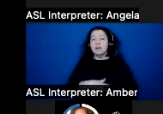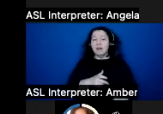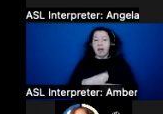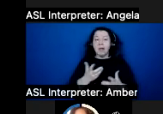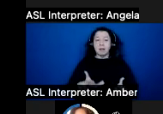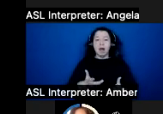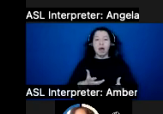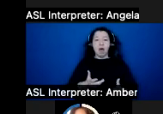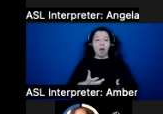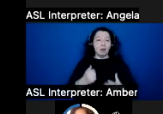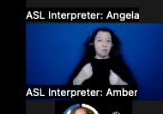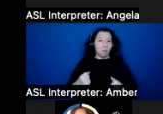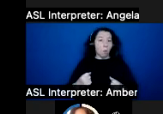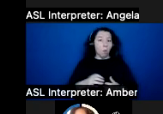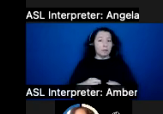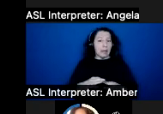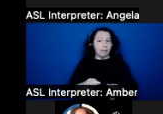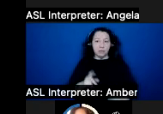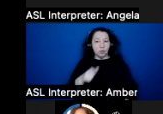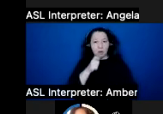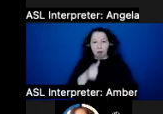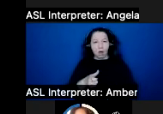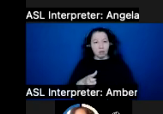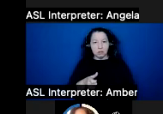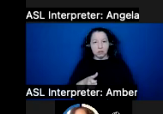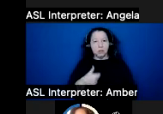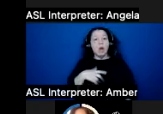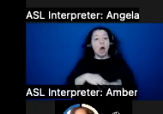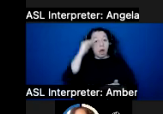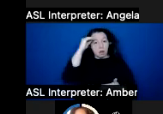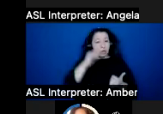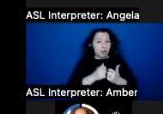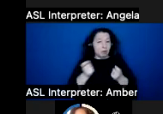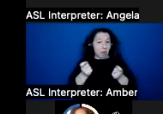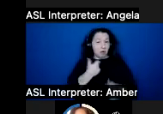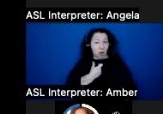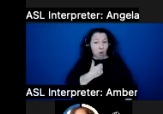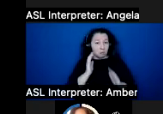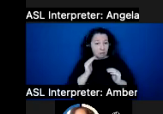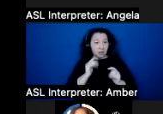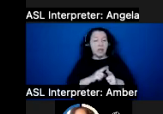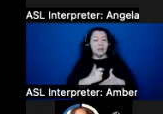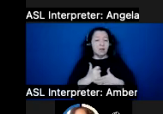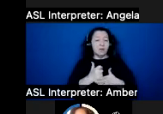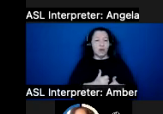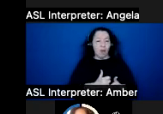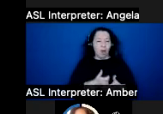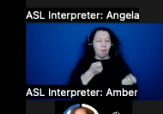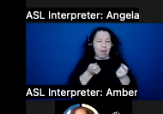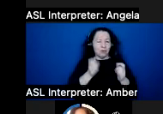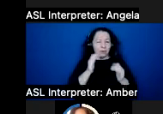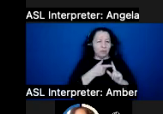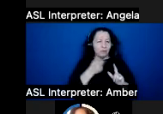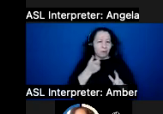statements that I should not have. I learned to manage my own expectations and then to help manage the expectations of my client